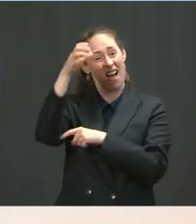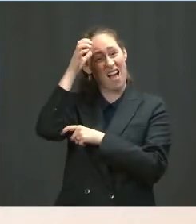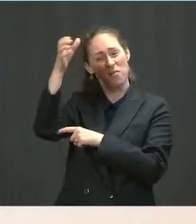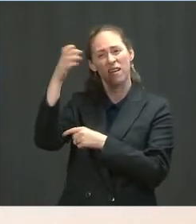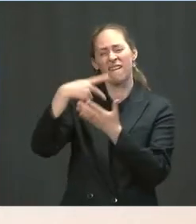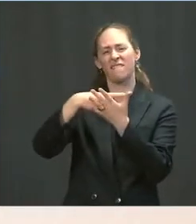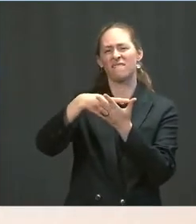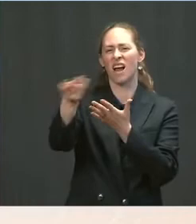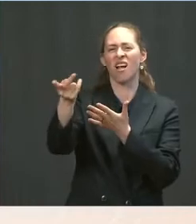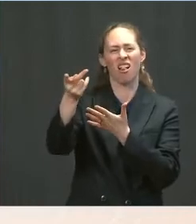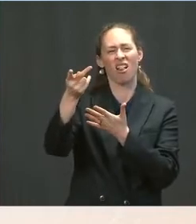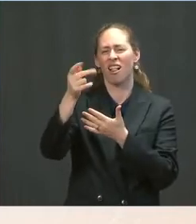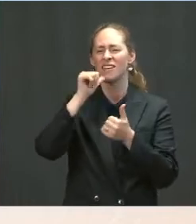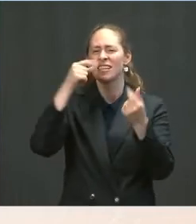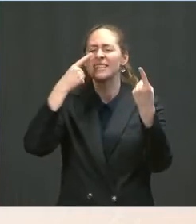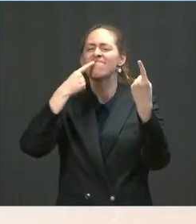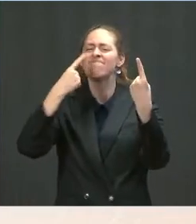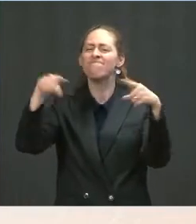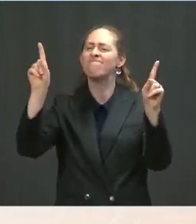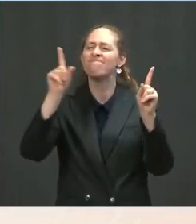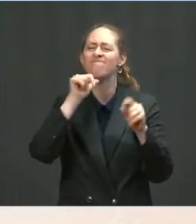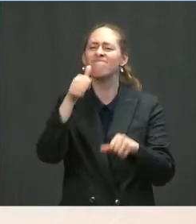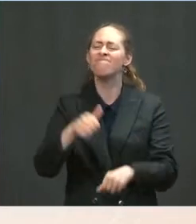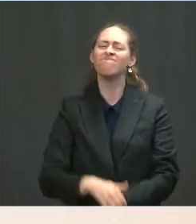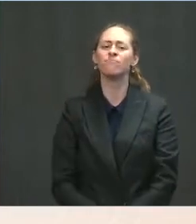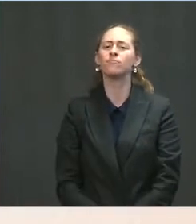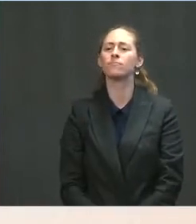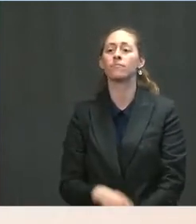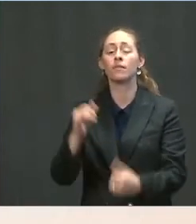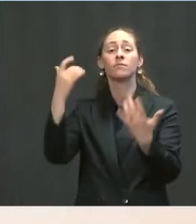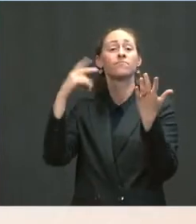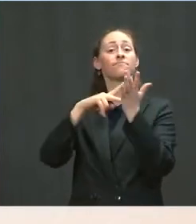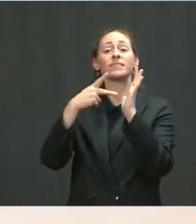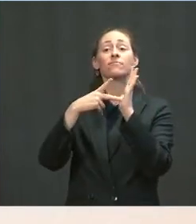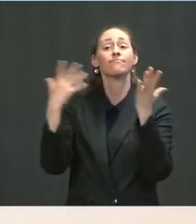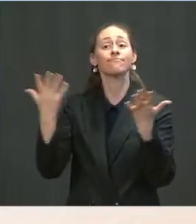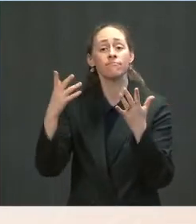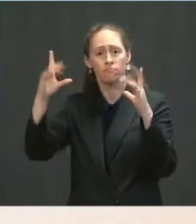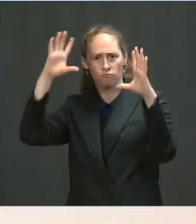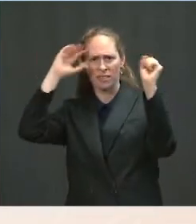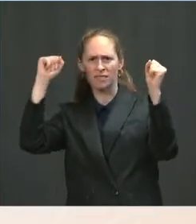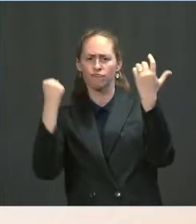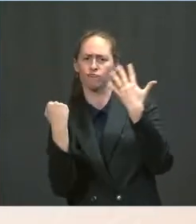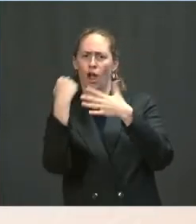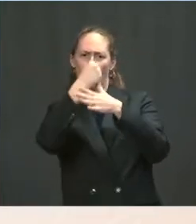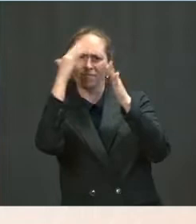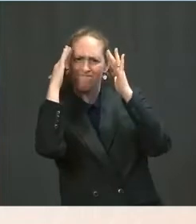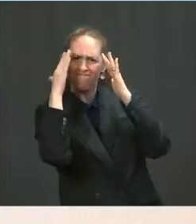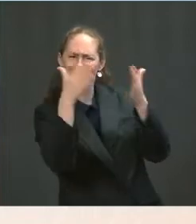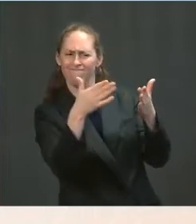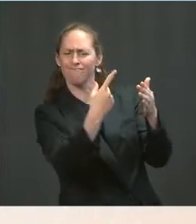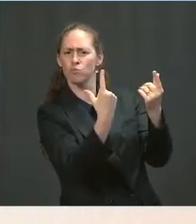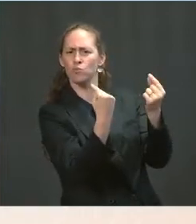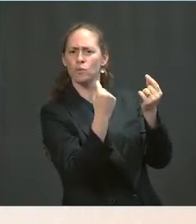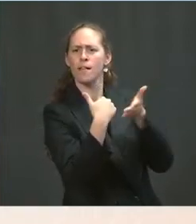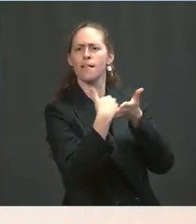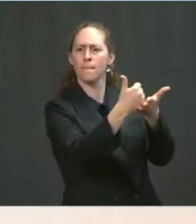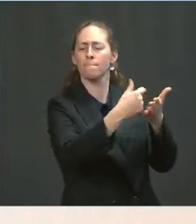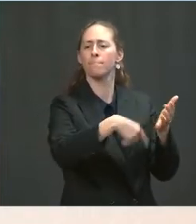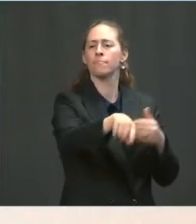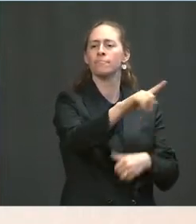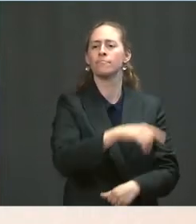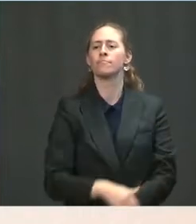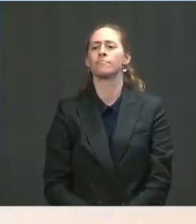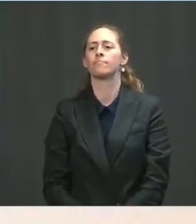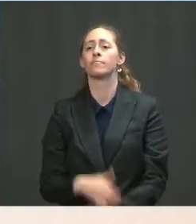addressing this moment was a priority for the administration. We have said many times that Cuban Americans are the best ambassadors for freedom